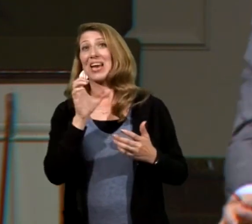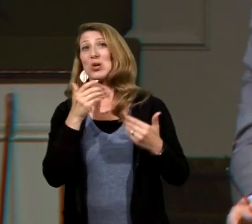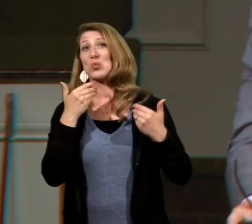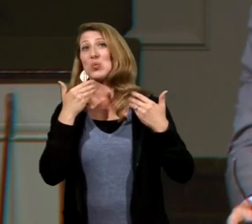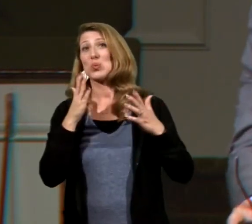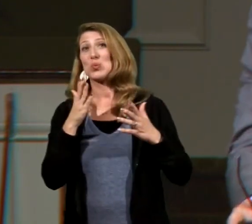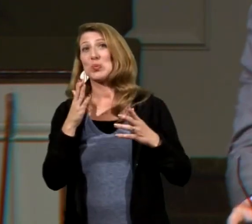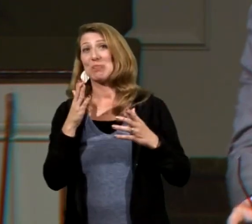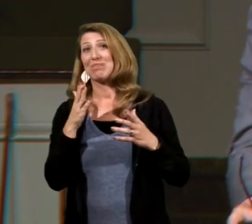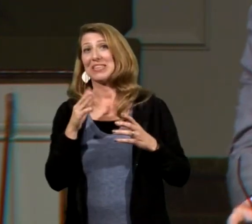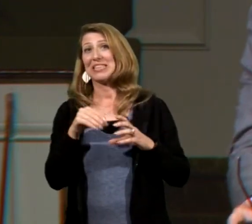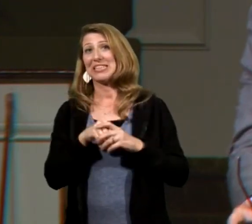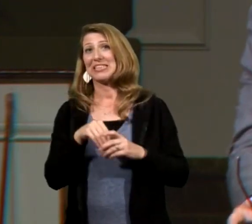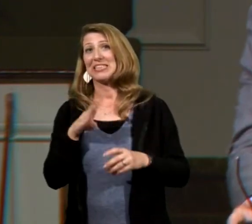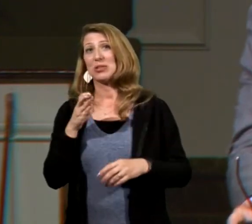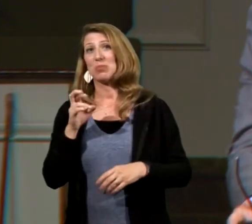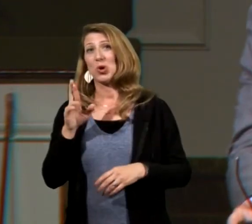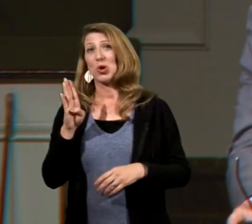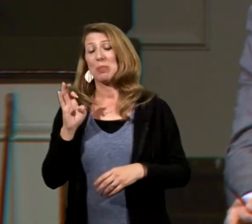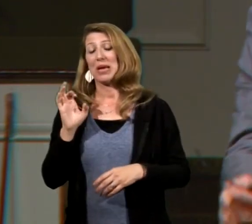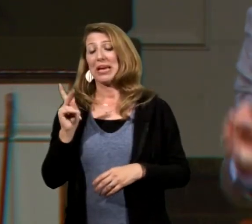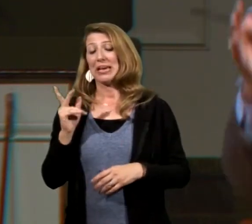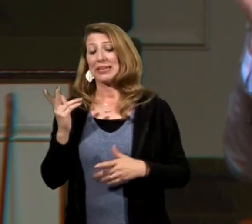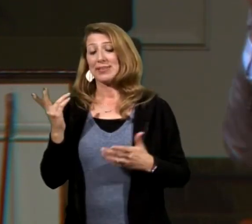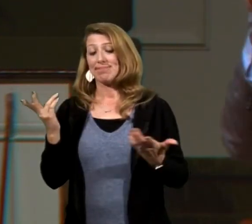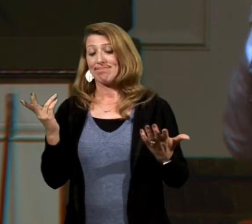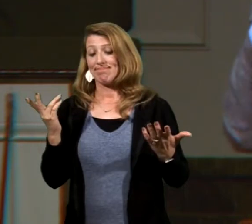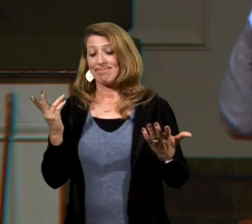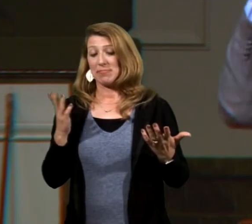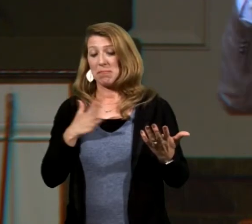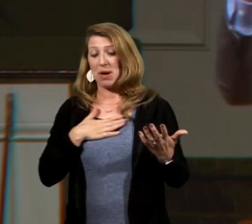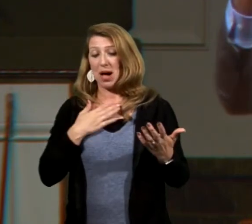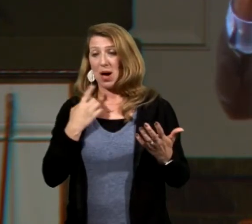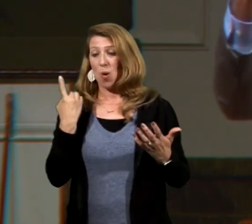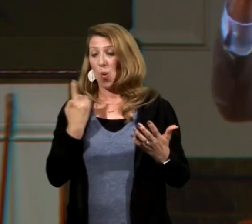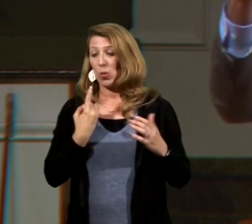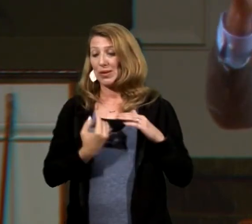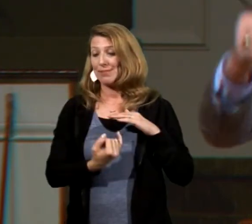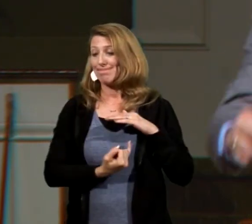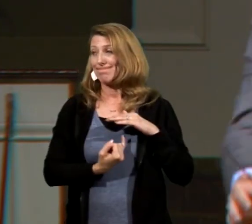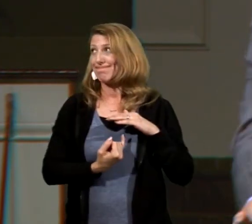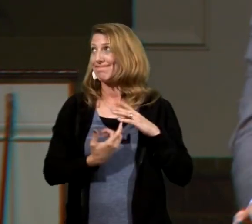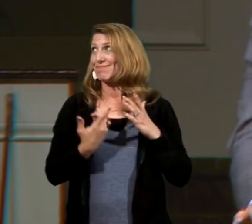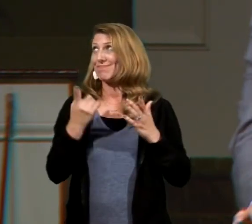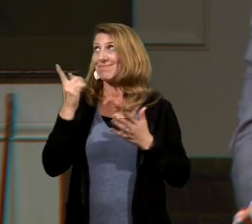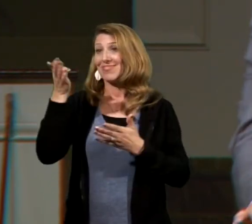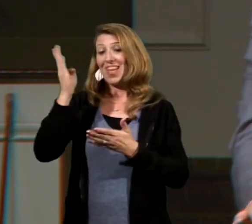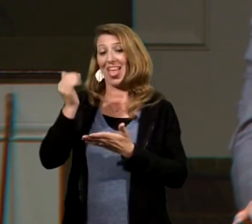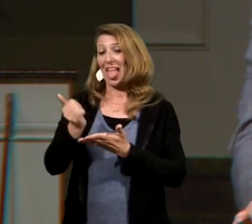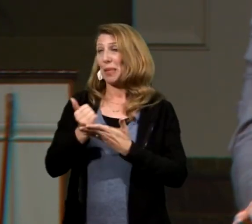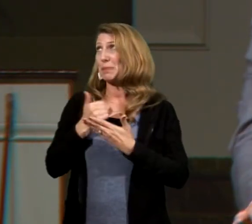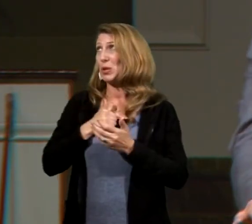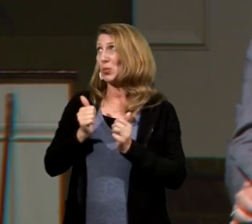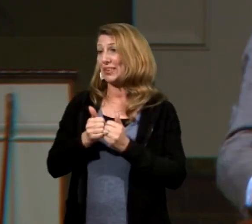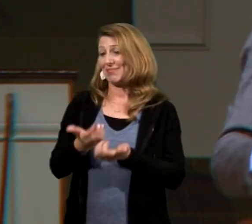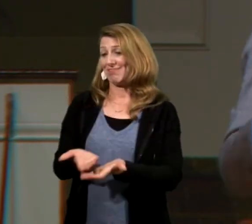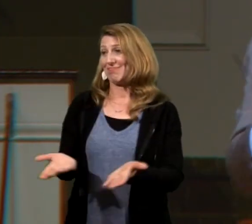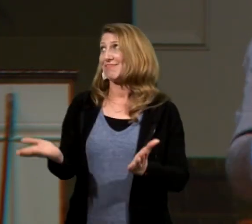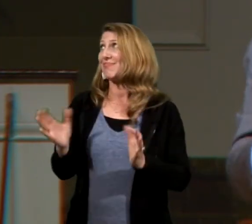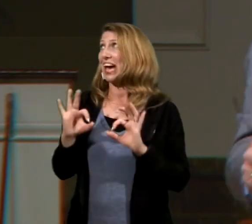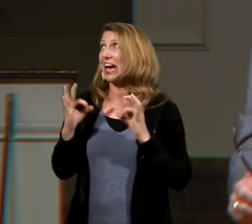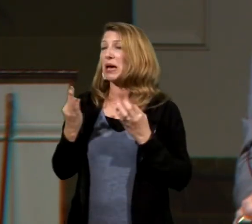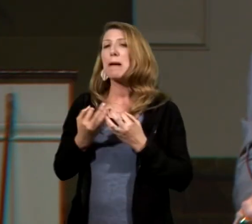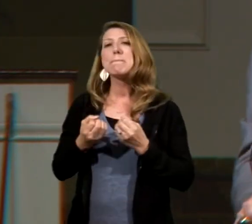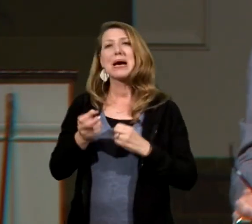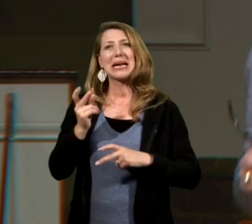attic apartment in Burbank and say, you know what, this is my only solace, and God, you got to help me with this situation. And many people go through